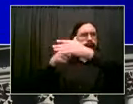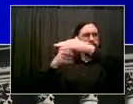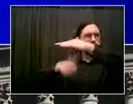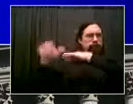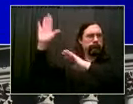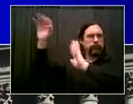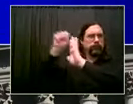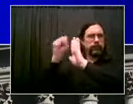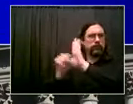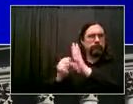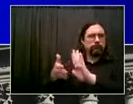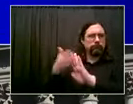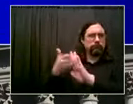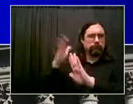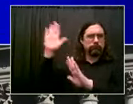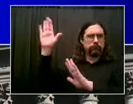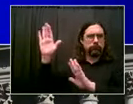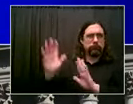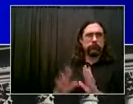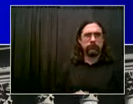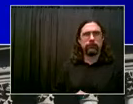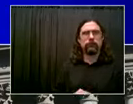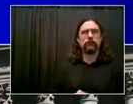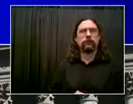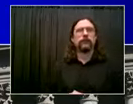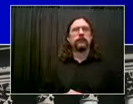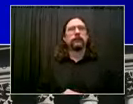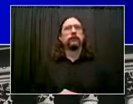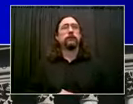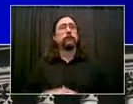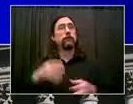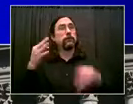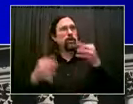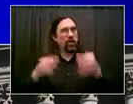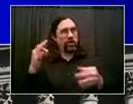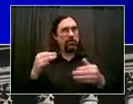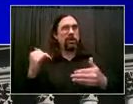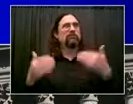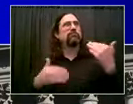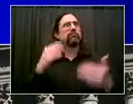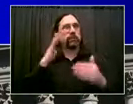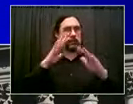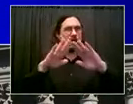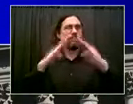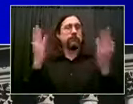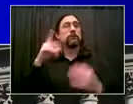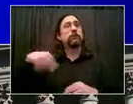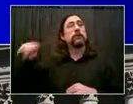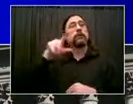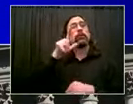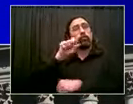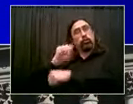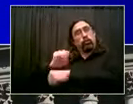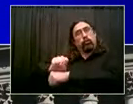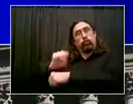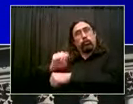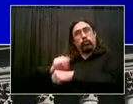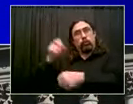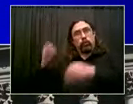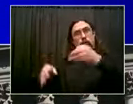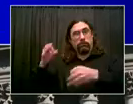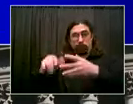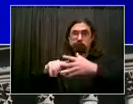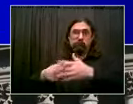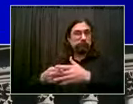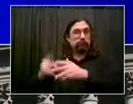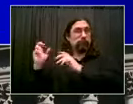course, want to do everything we can do to support them and keep them safe. We need courts running full bore, full steam ahead, so that we can